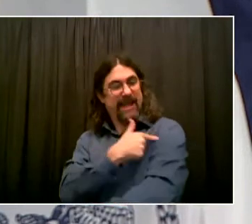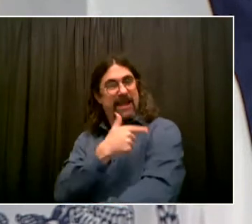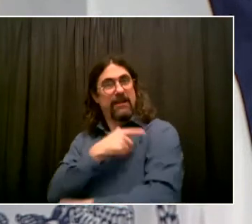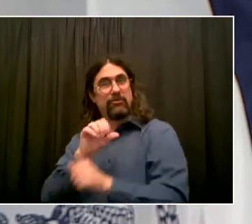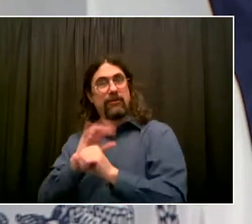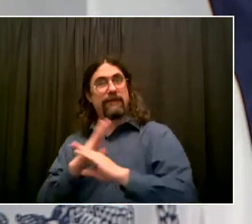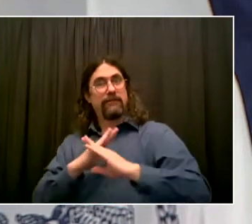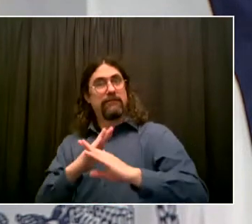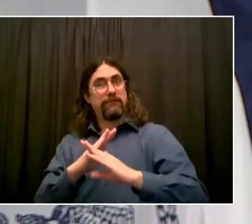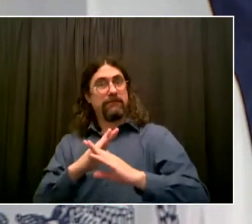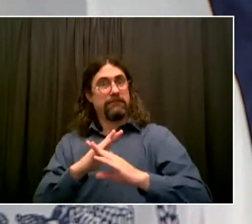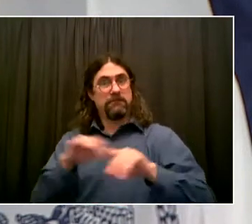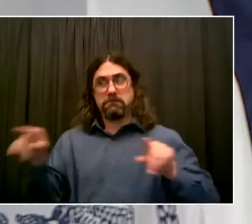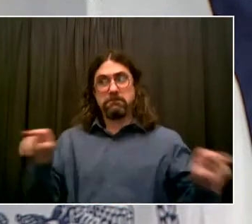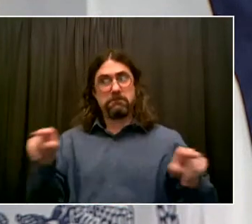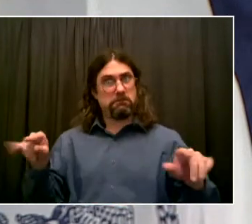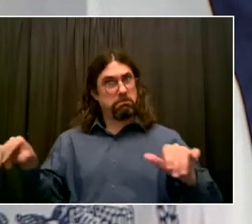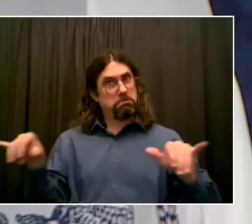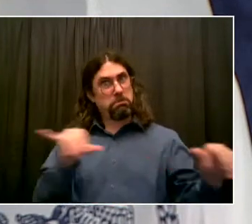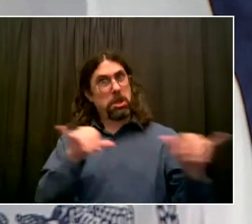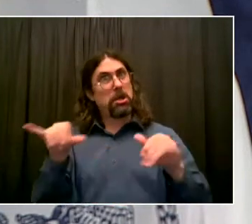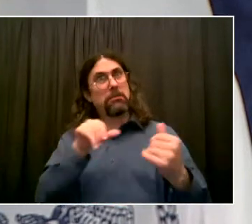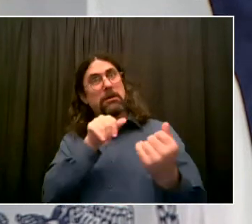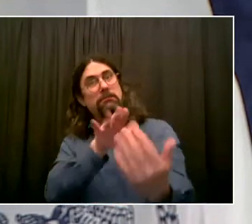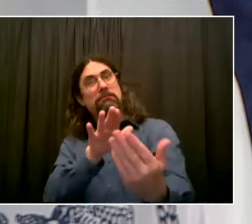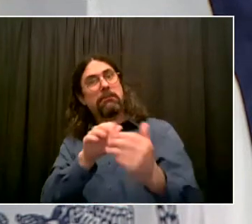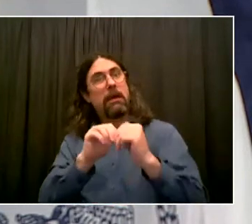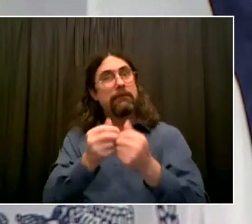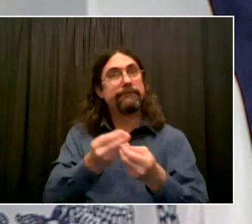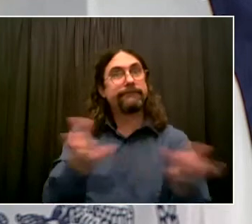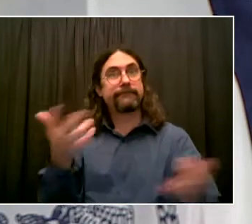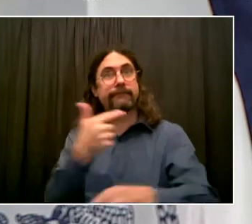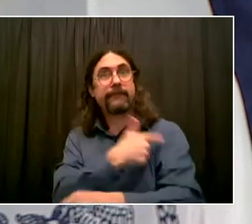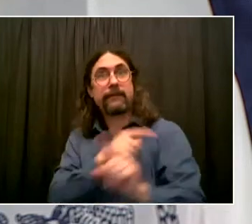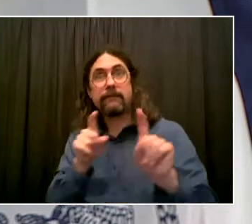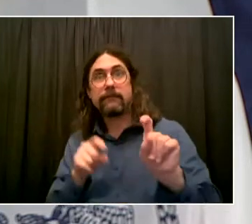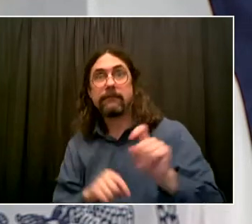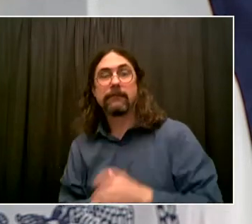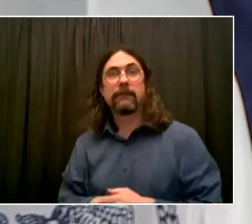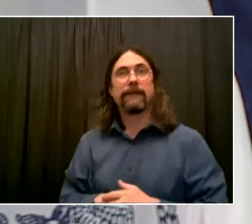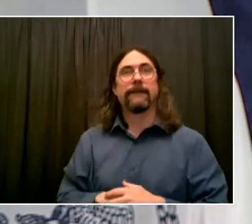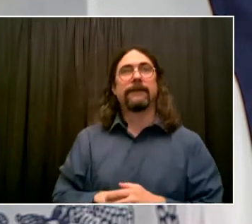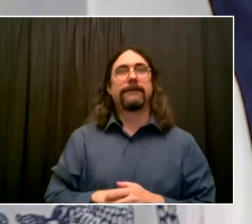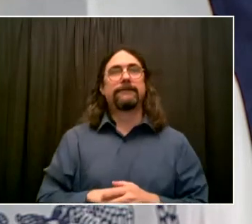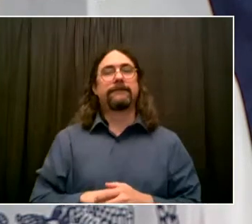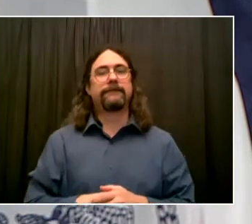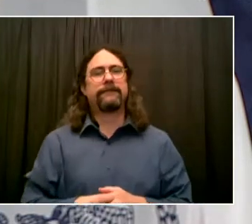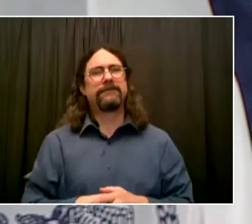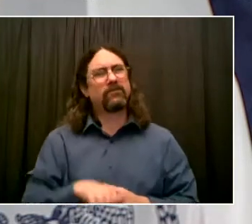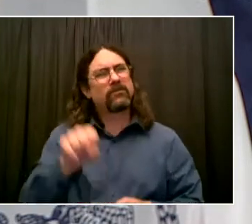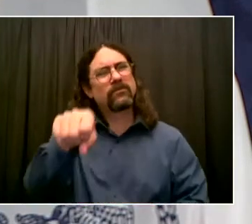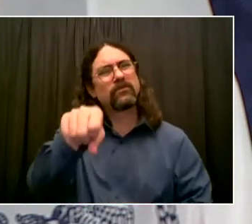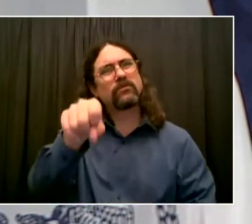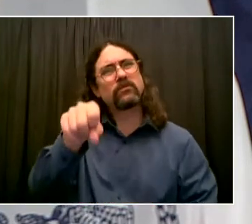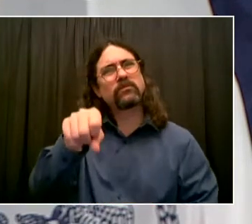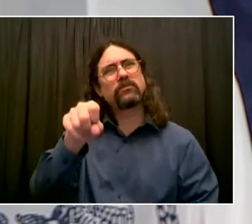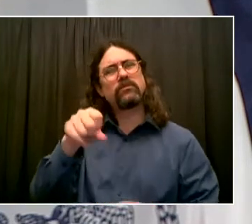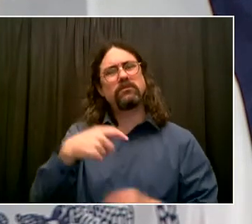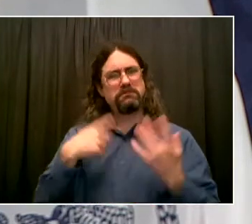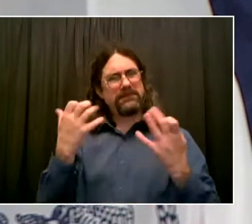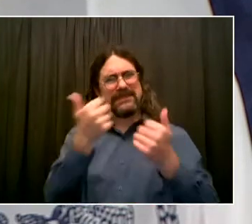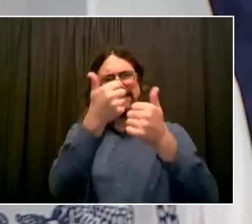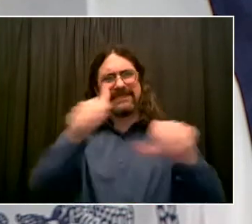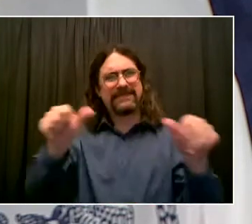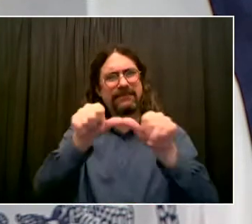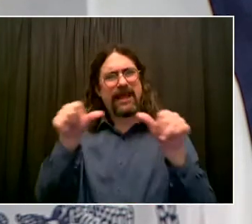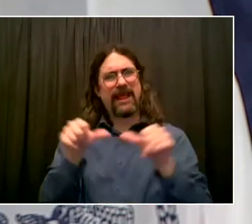city sites, and we wanted to see if there would be, big lines or there'd be challenges logistically. We found it was fine. We found it was